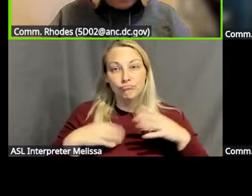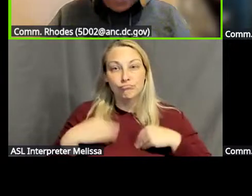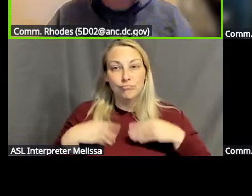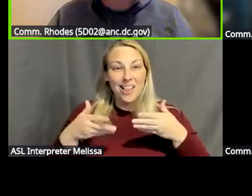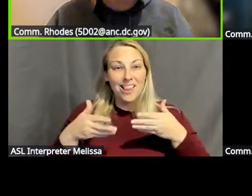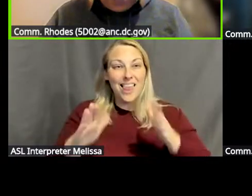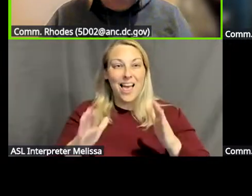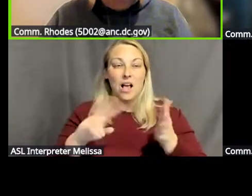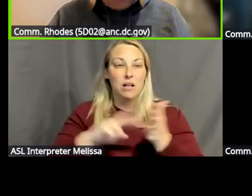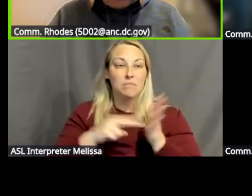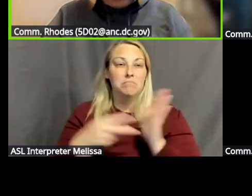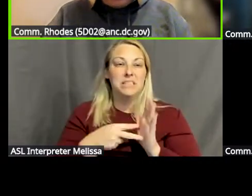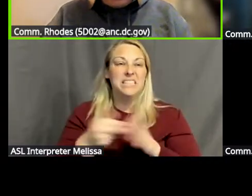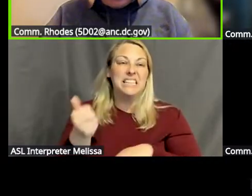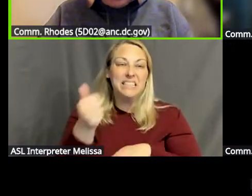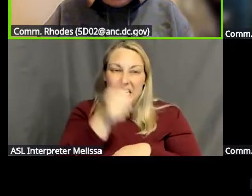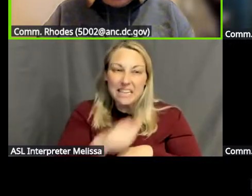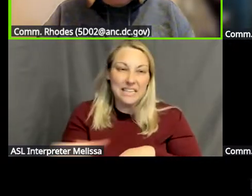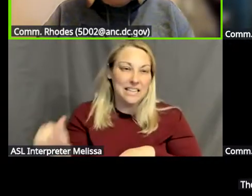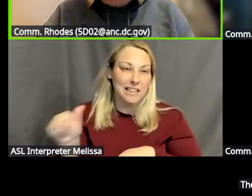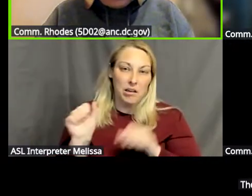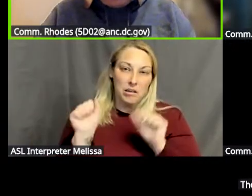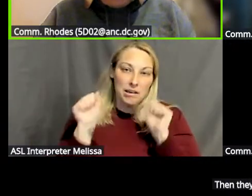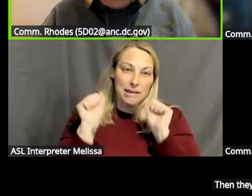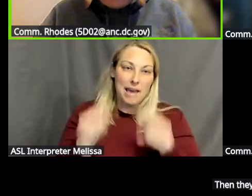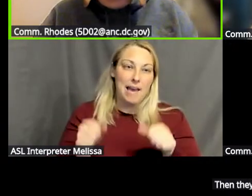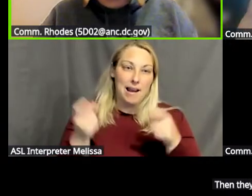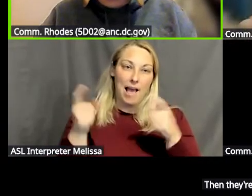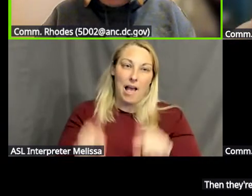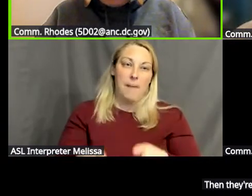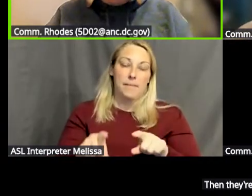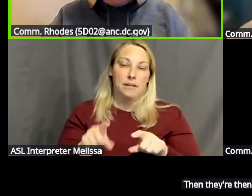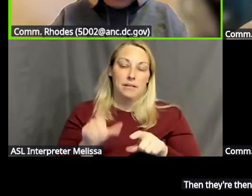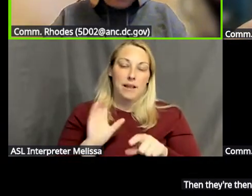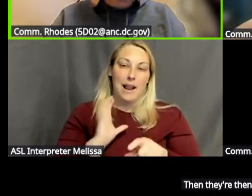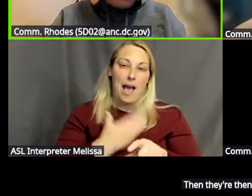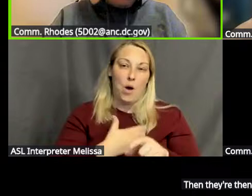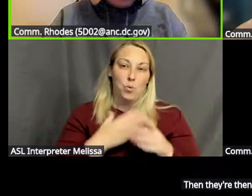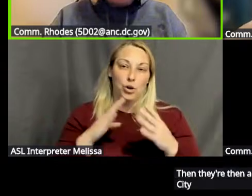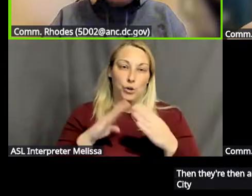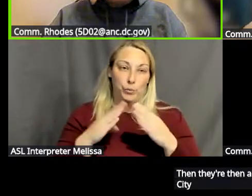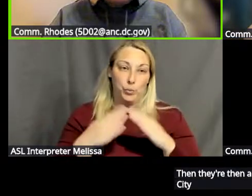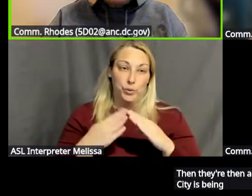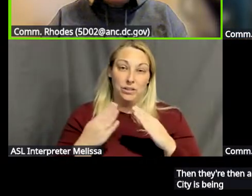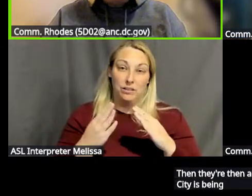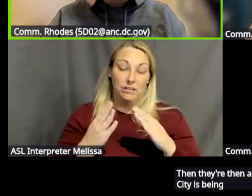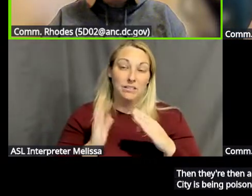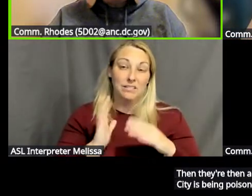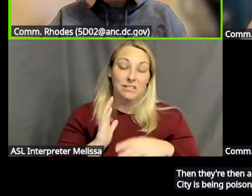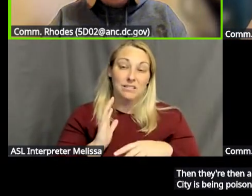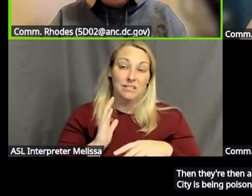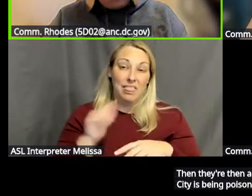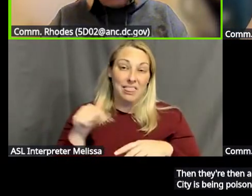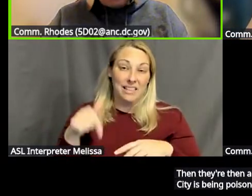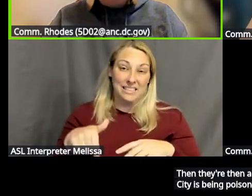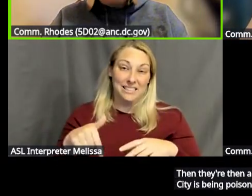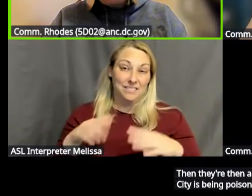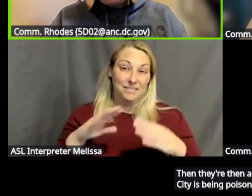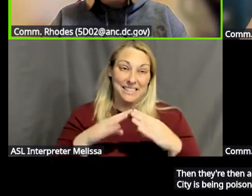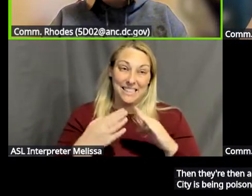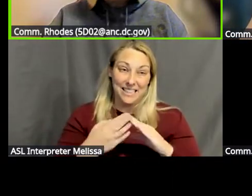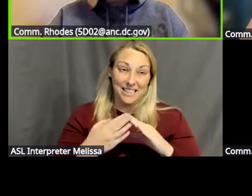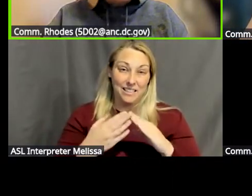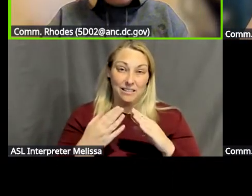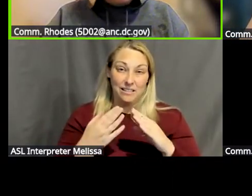anything can happen in our communities. And right now, Ivy City is being poisoned by this facility, continue to